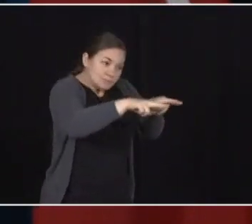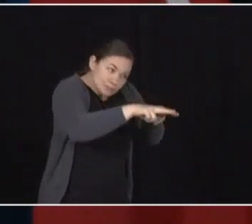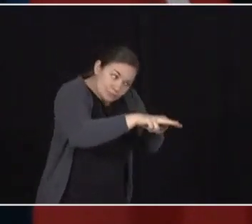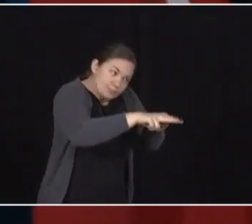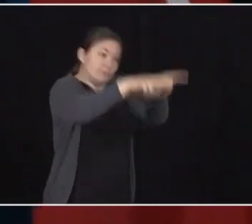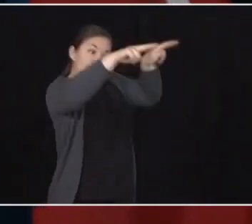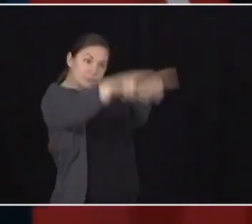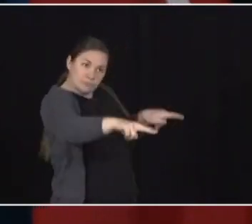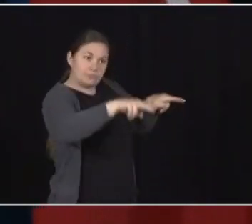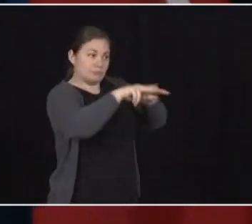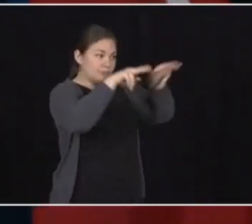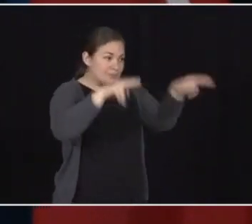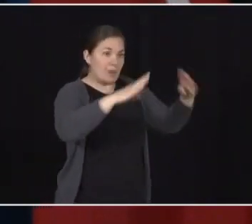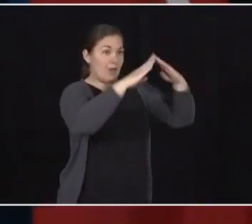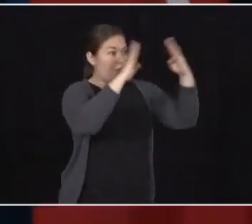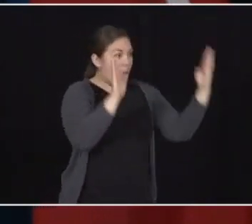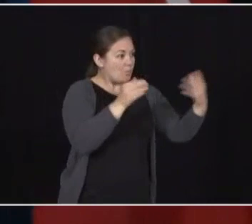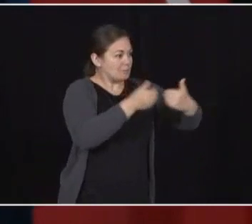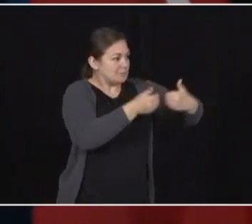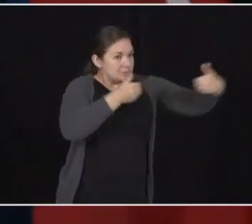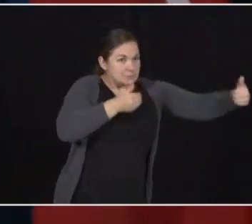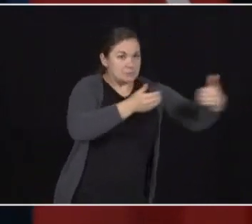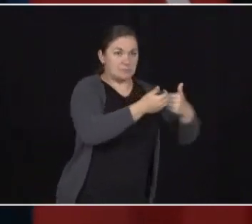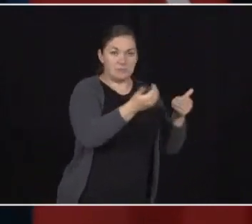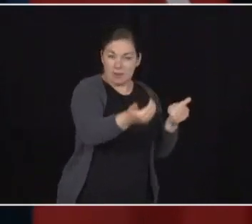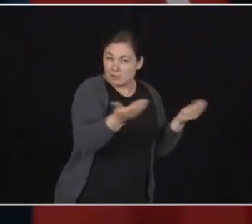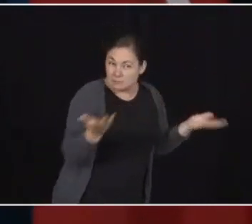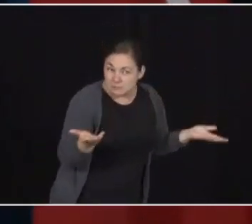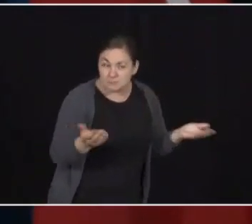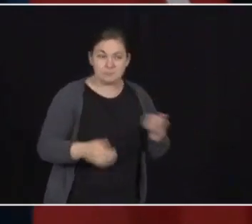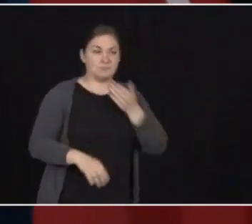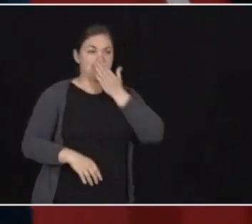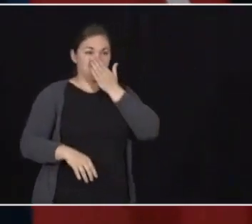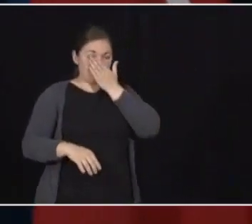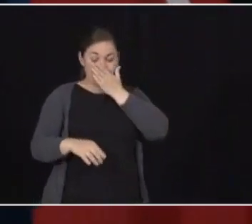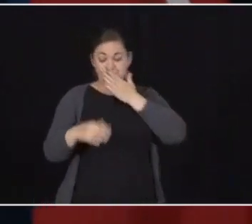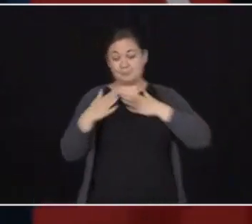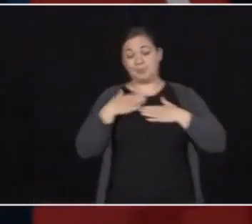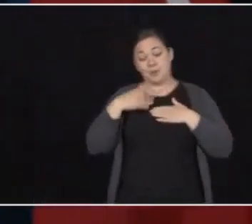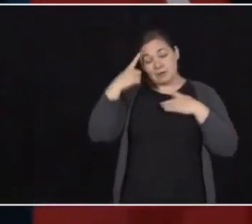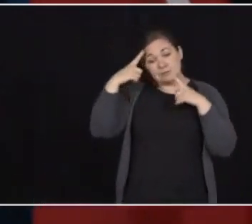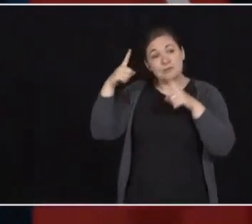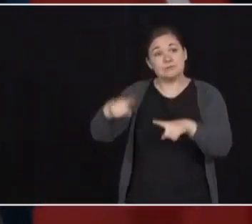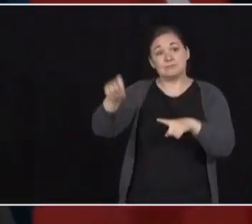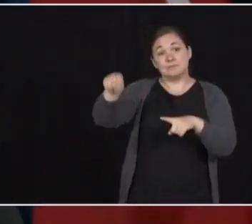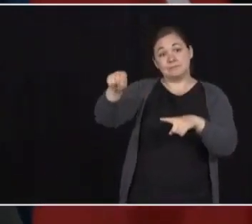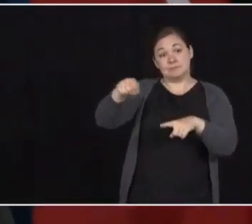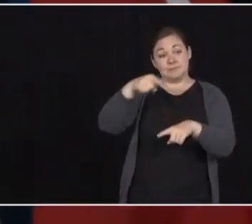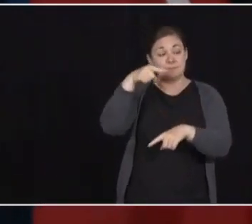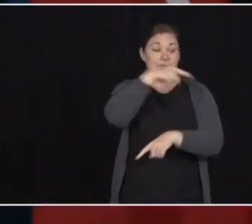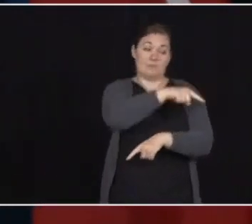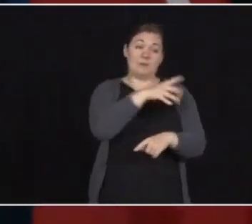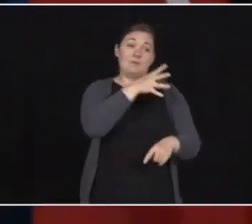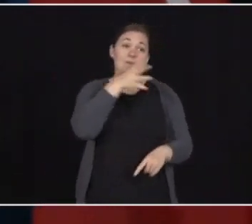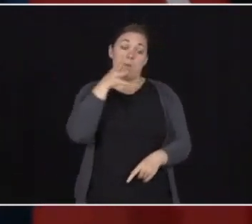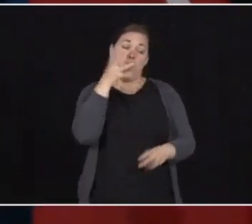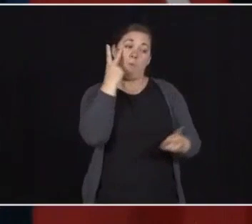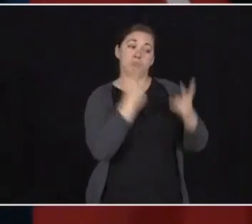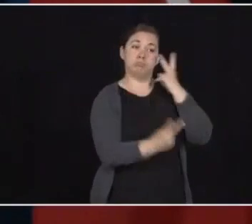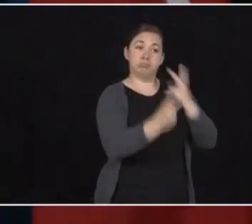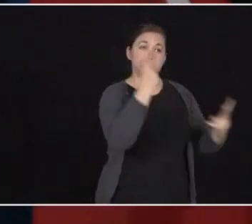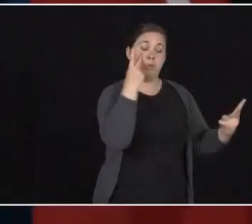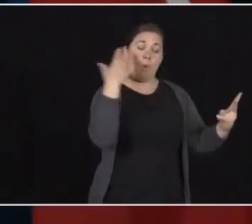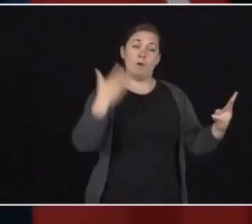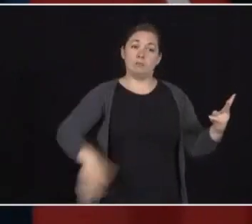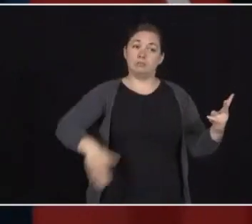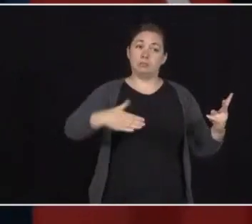any congregate living. And I've been there. I've seen the congregate living in these farms. And you make a